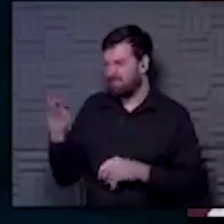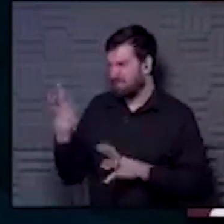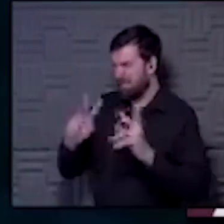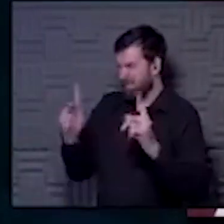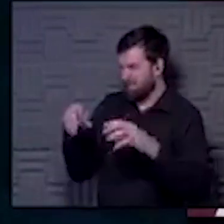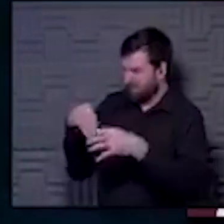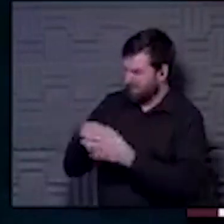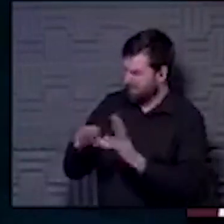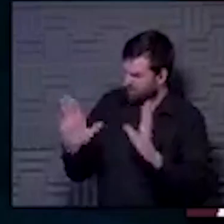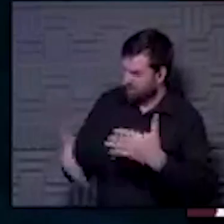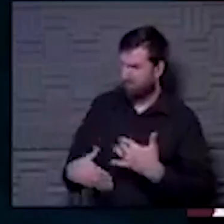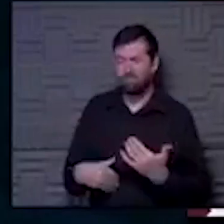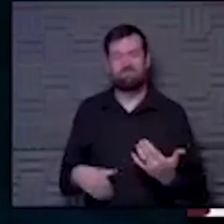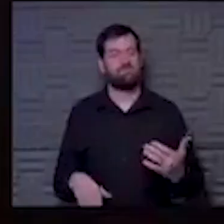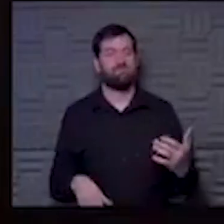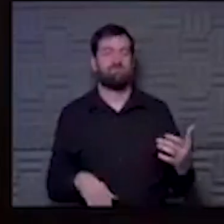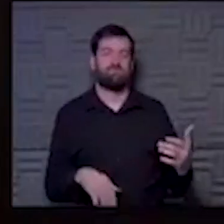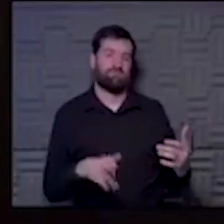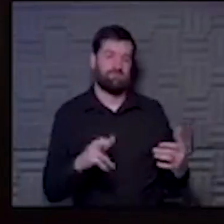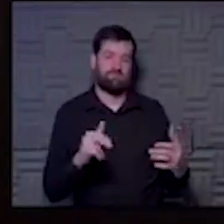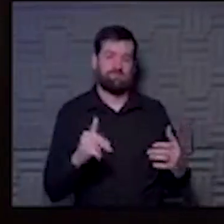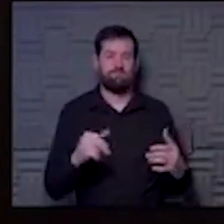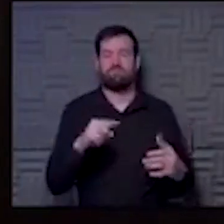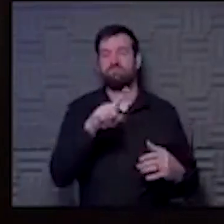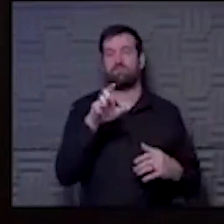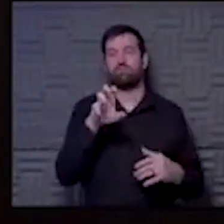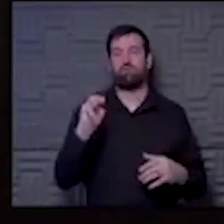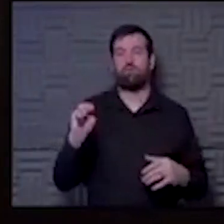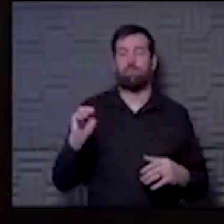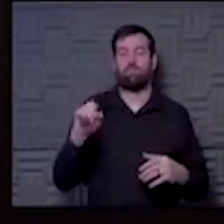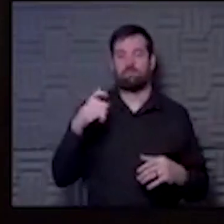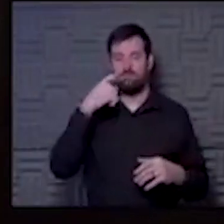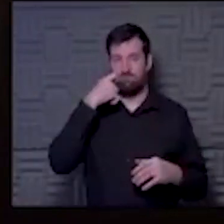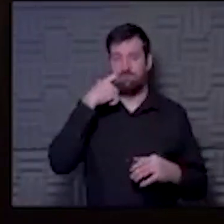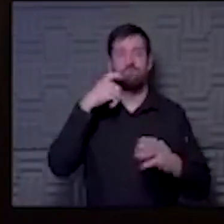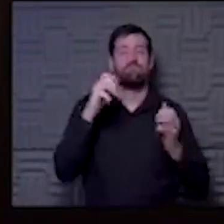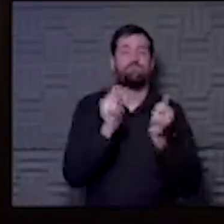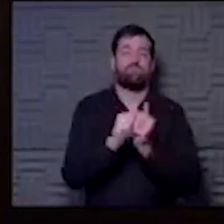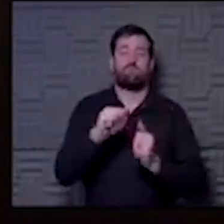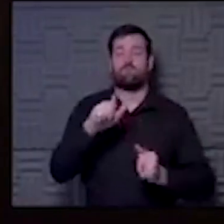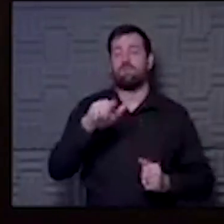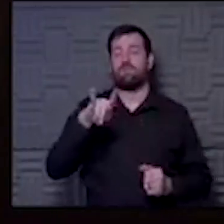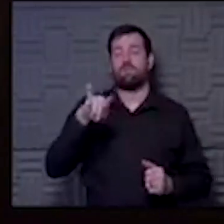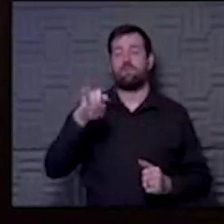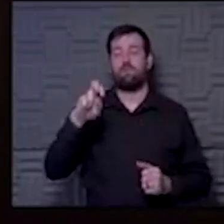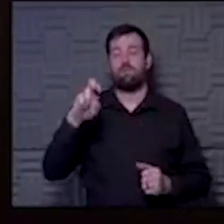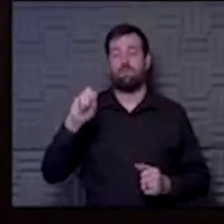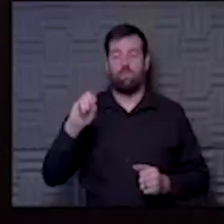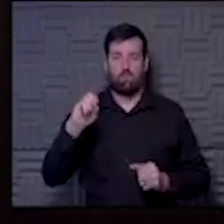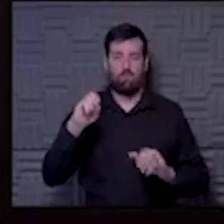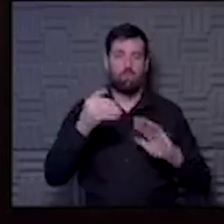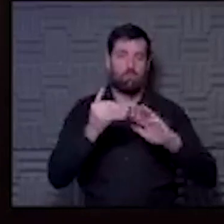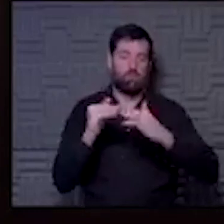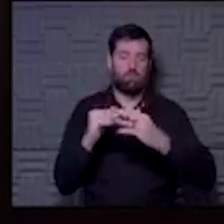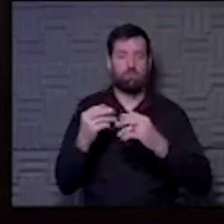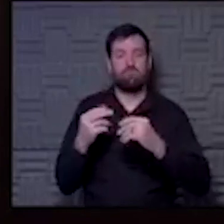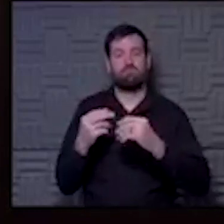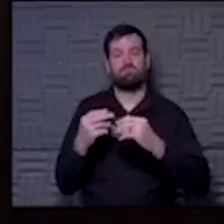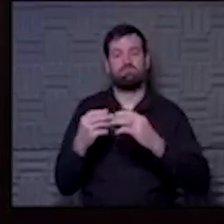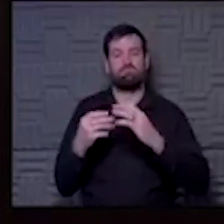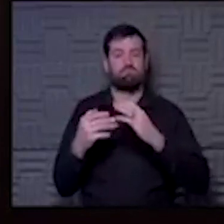We're using Zoom, and then lately with the Latino community, which we have also a